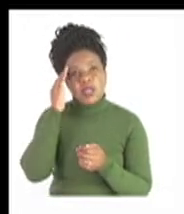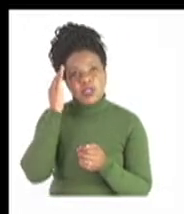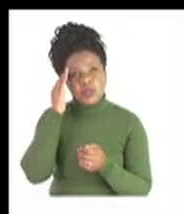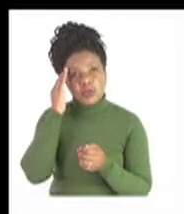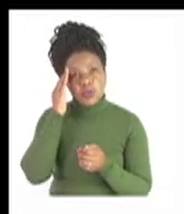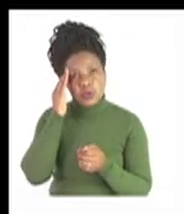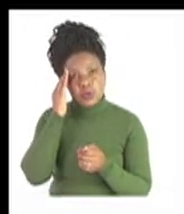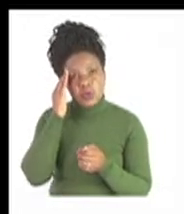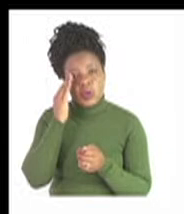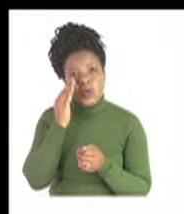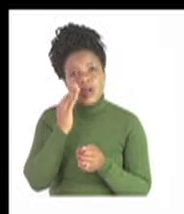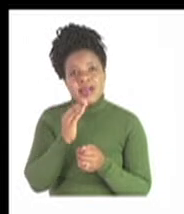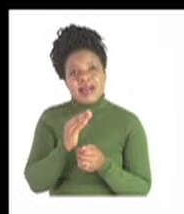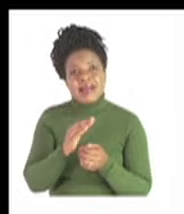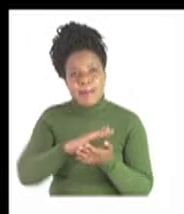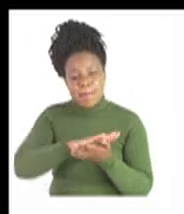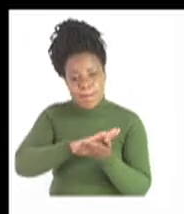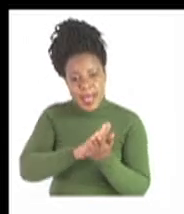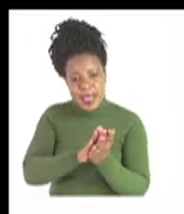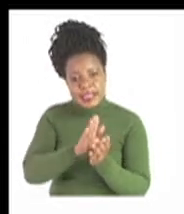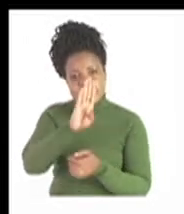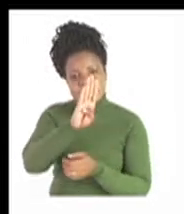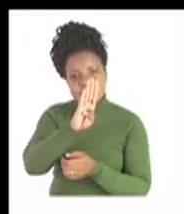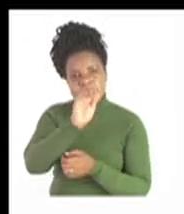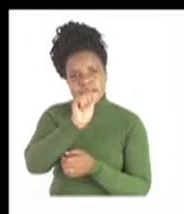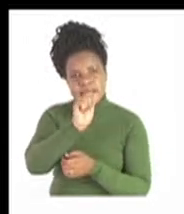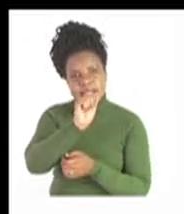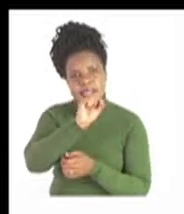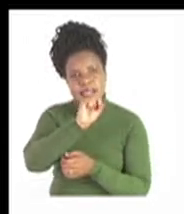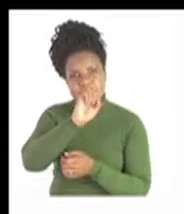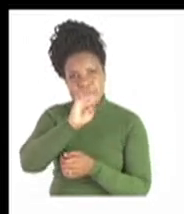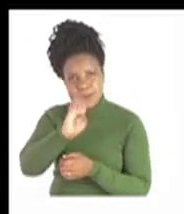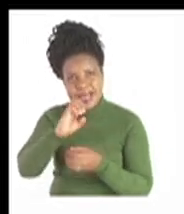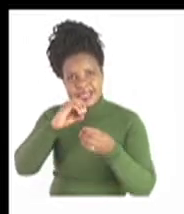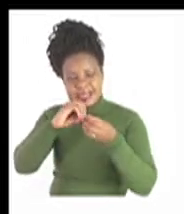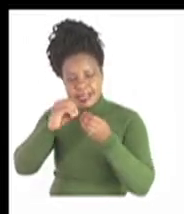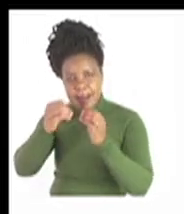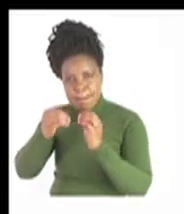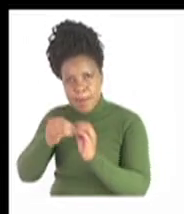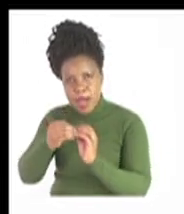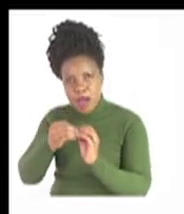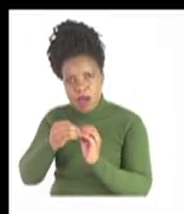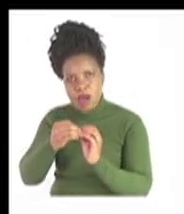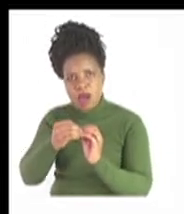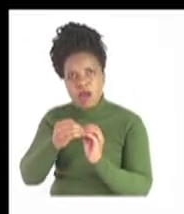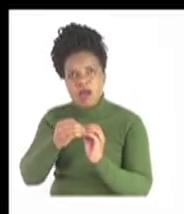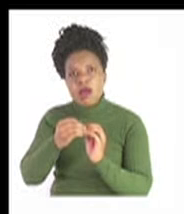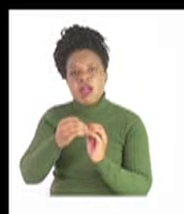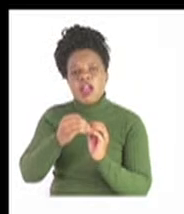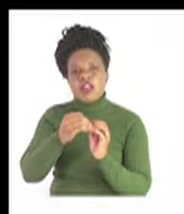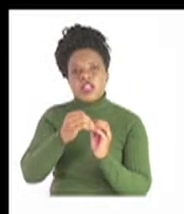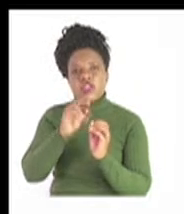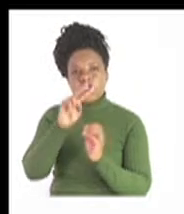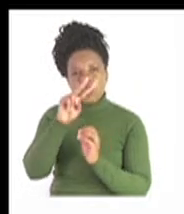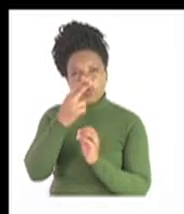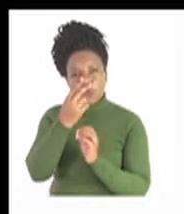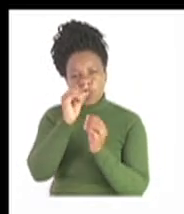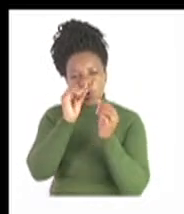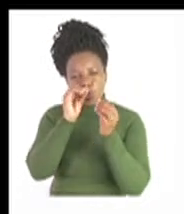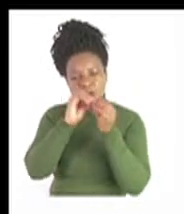the number are written. We have 3 squared, that gives you 9. So